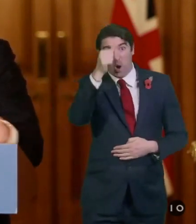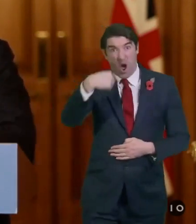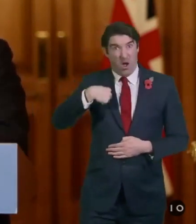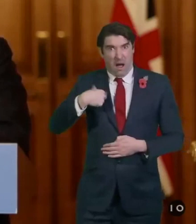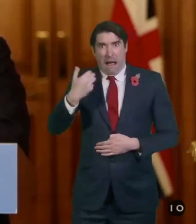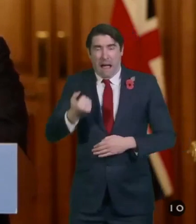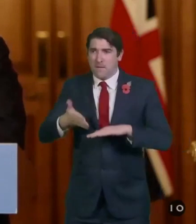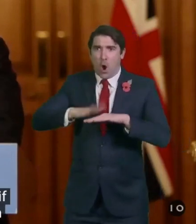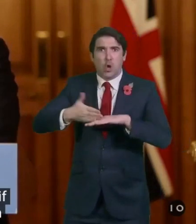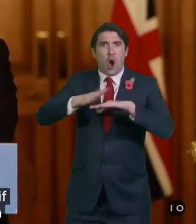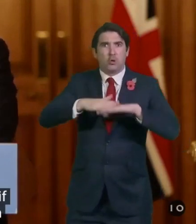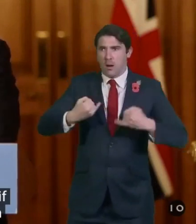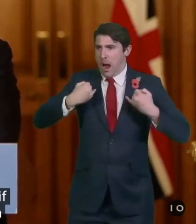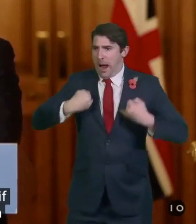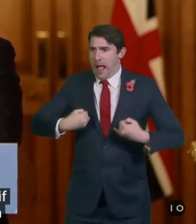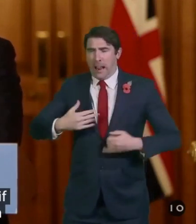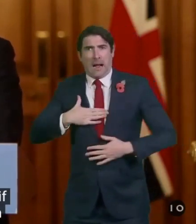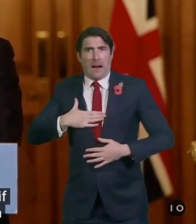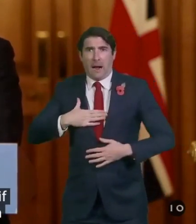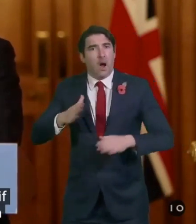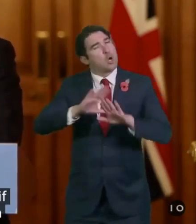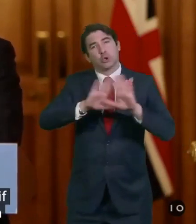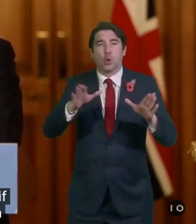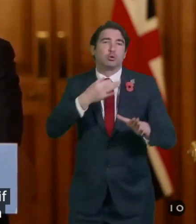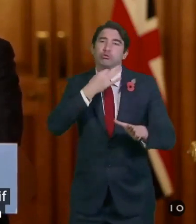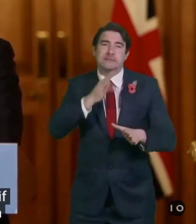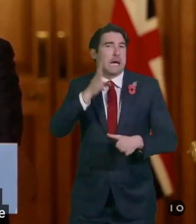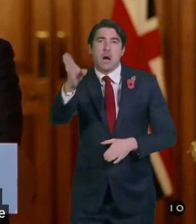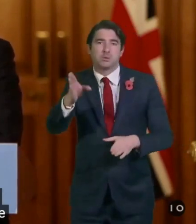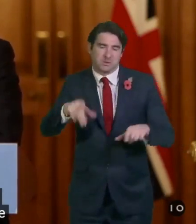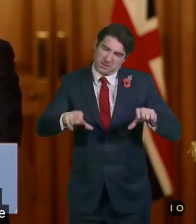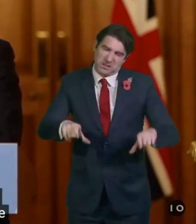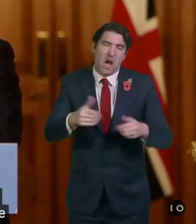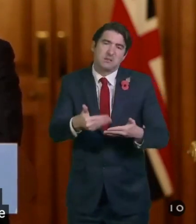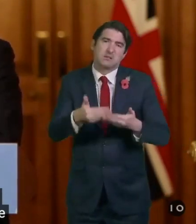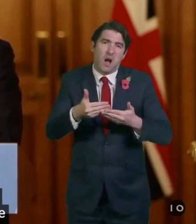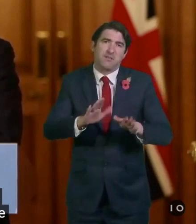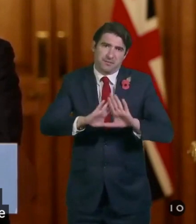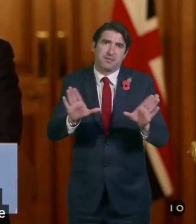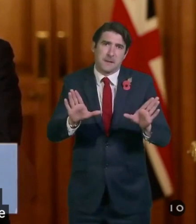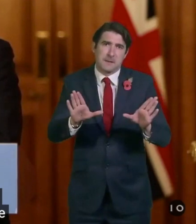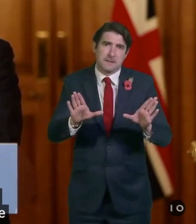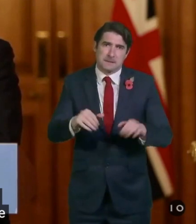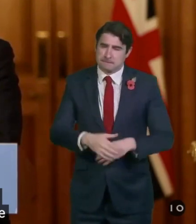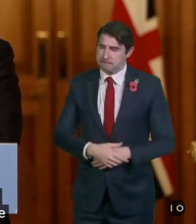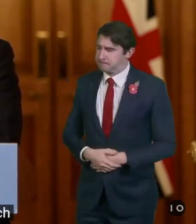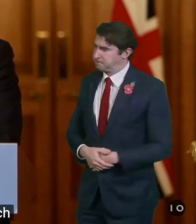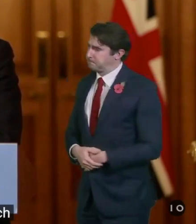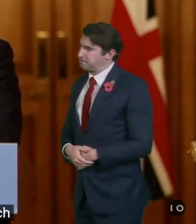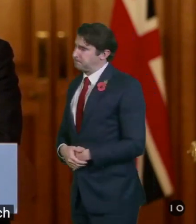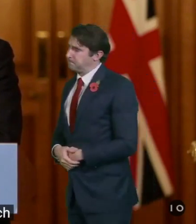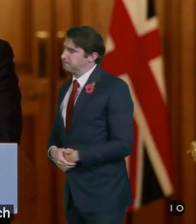from home. I'm under no illusions about how difficult this will be for businesses which have already had to endure